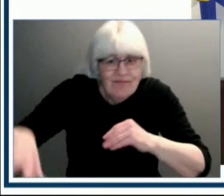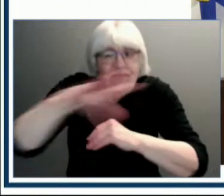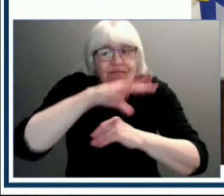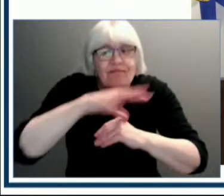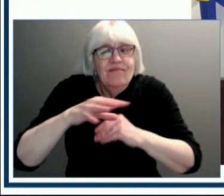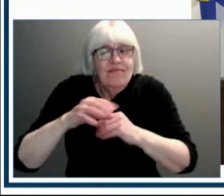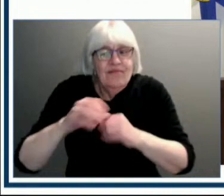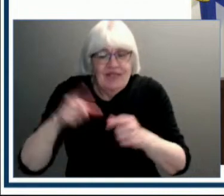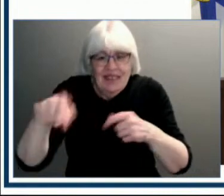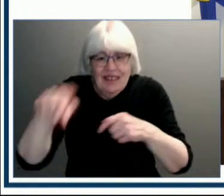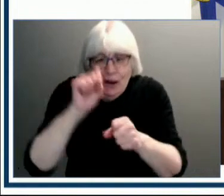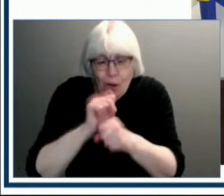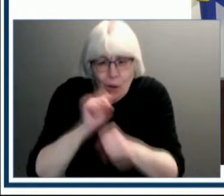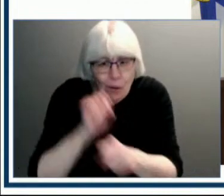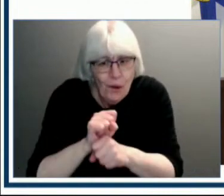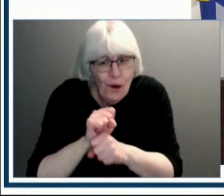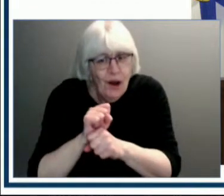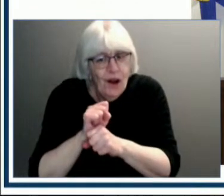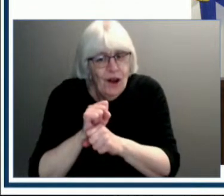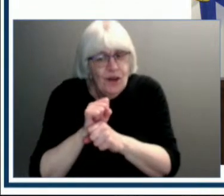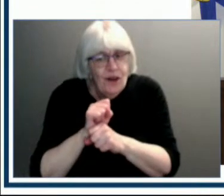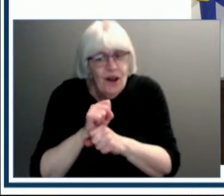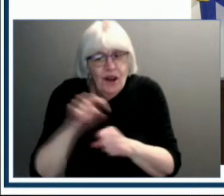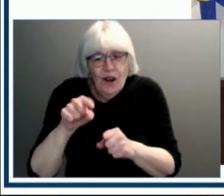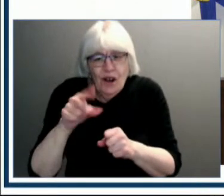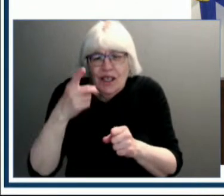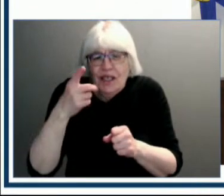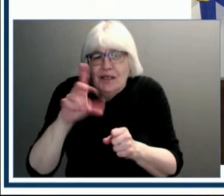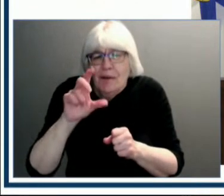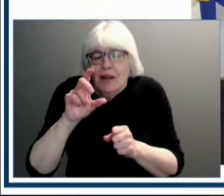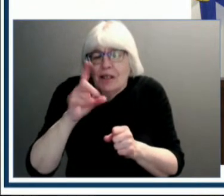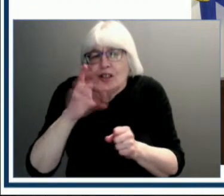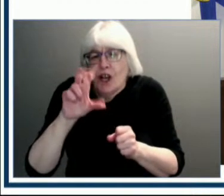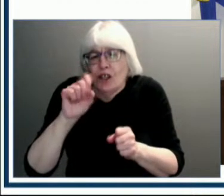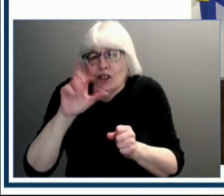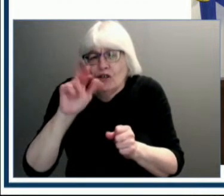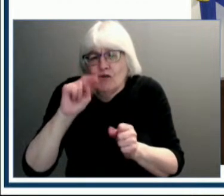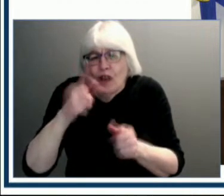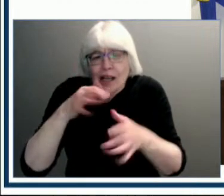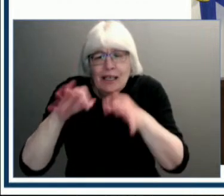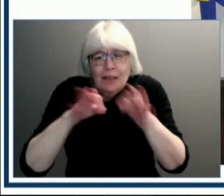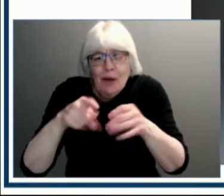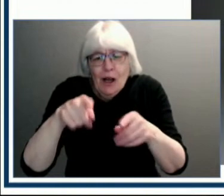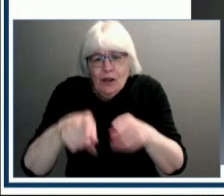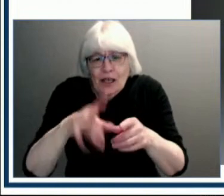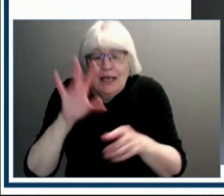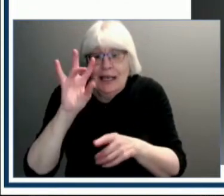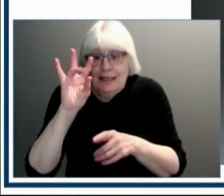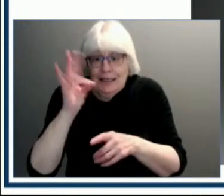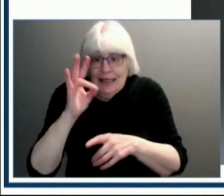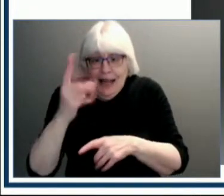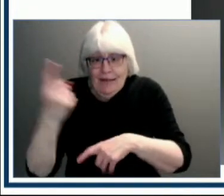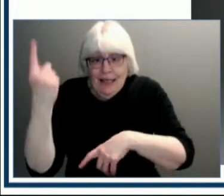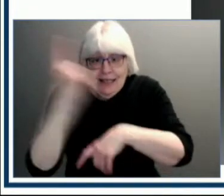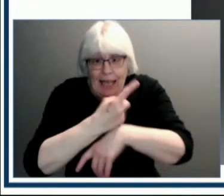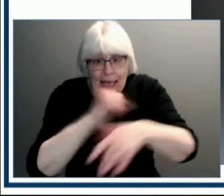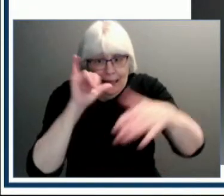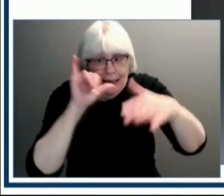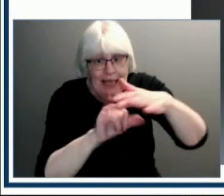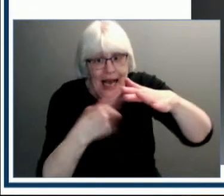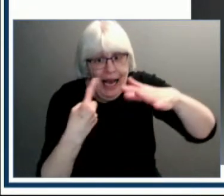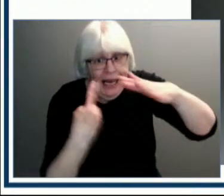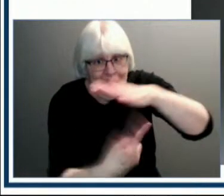the specific reasons why 7 isolation days is the new timeline instead of